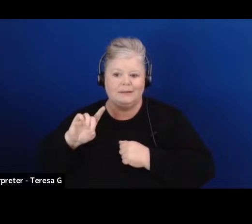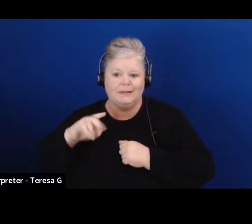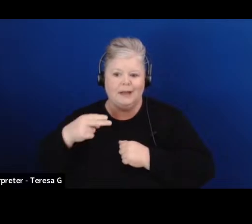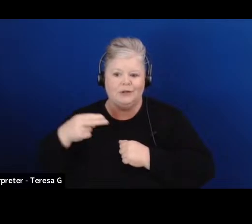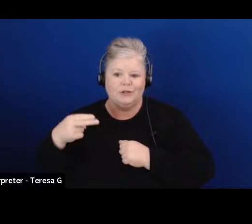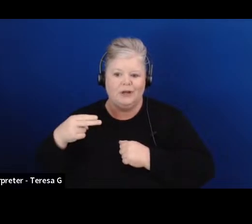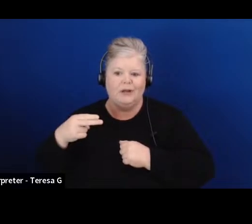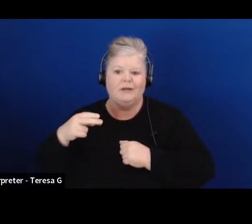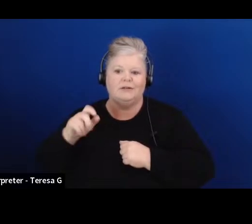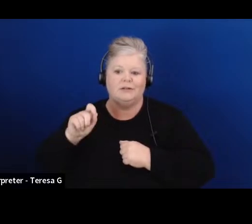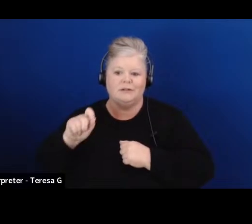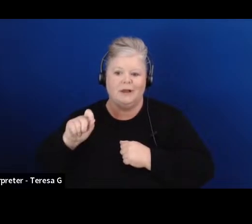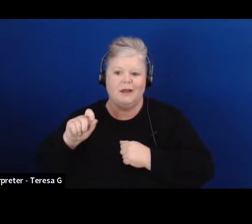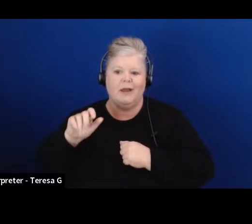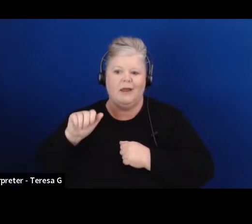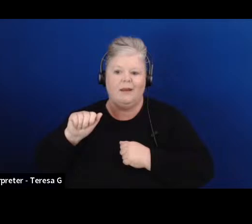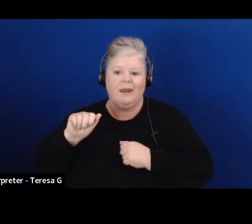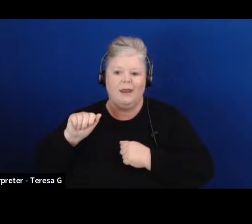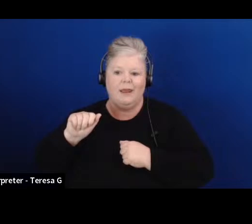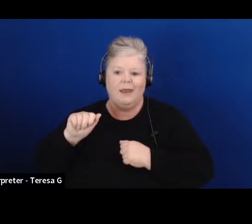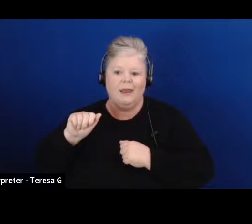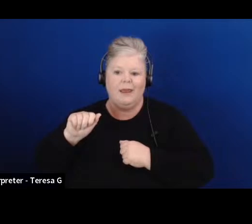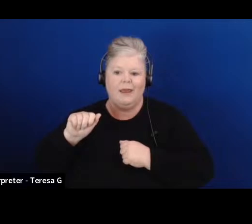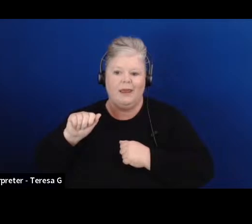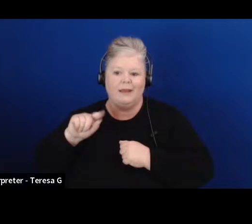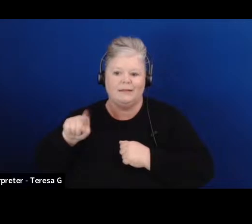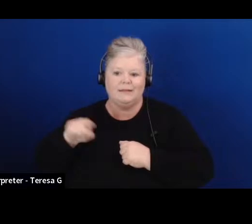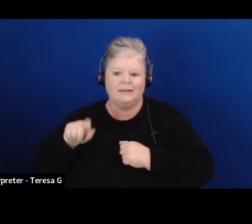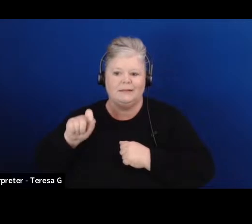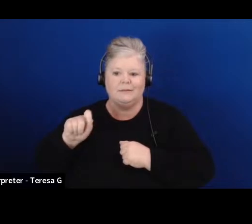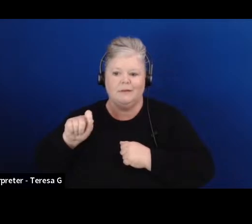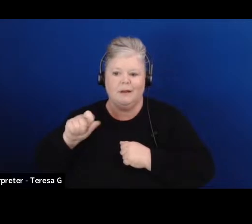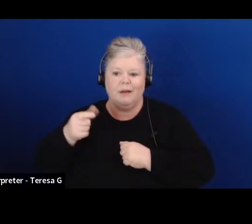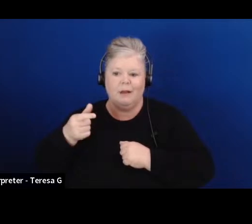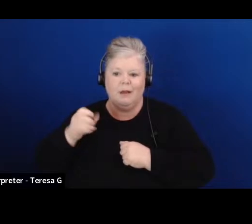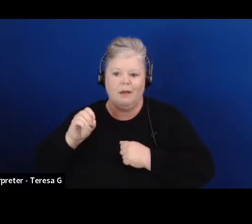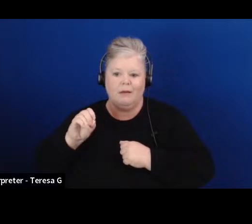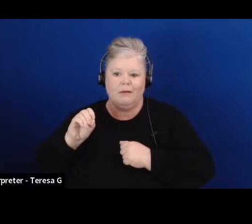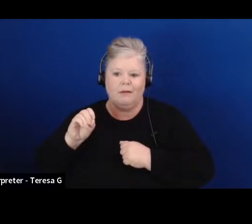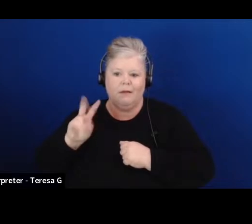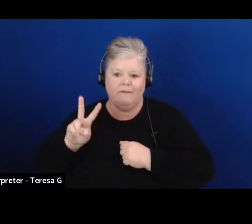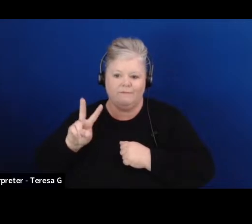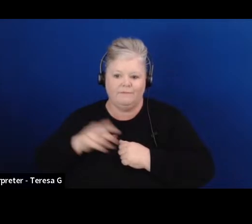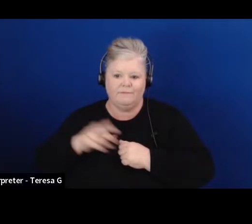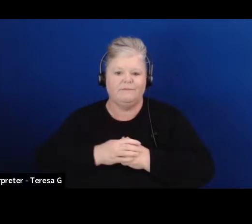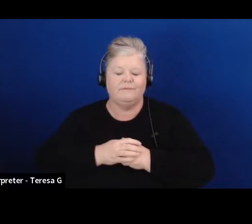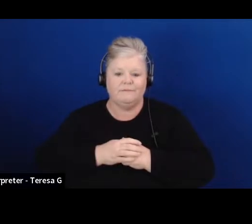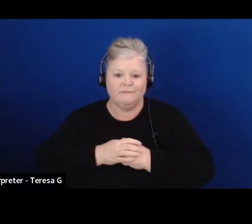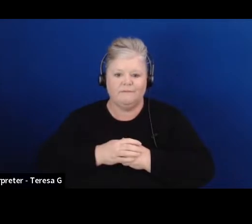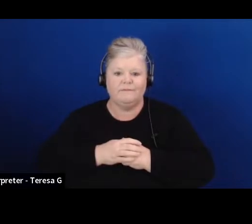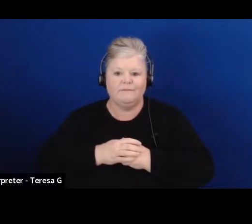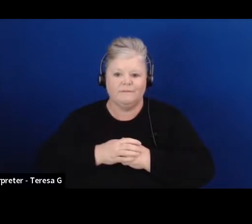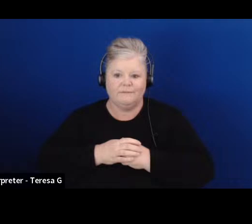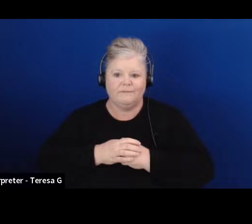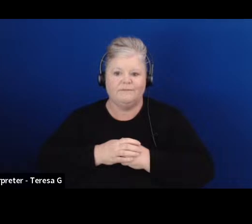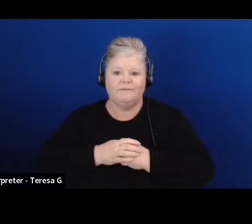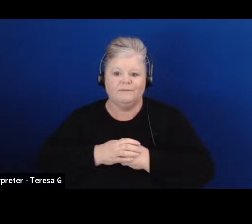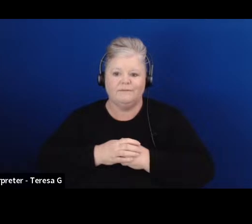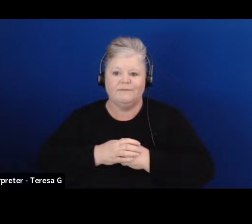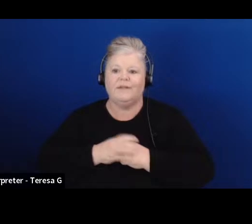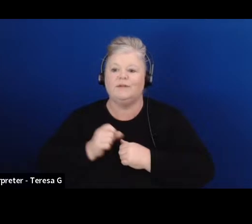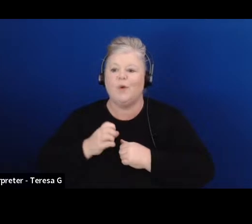c.abrams@acdhh.az.gov for anyone that may not be able to see it on YouTube. We are here